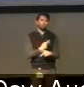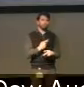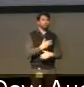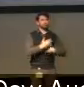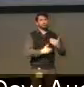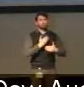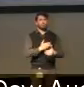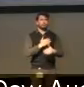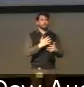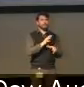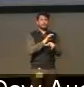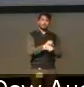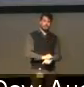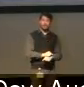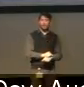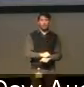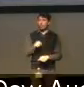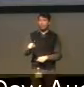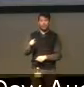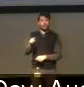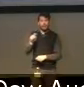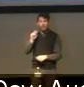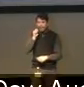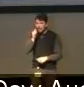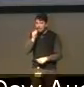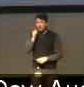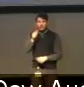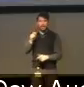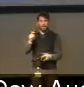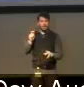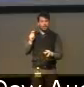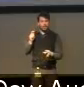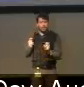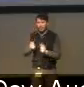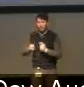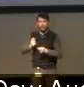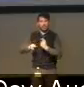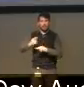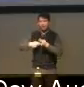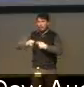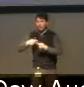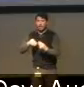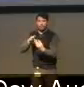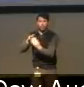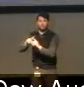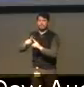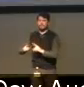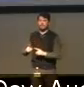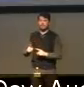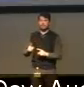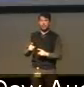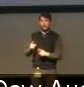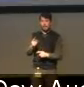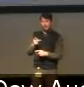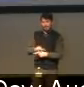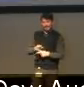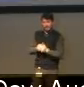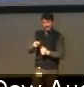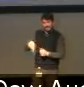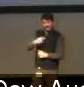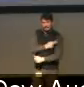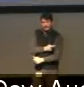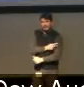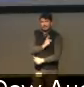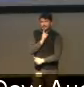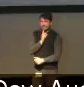day to day, from hour to hour, from minute to minute. And clinically managing these patients it's been unique. We're used to